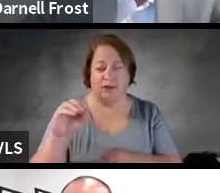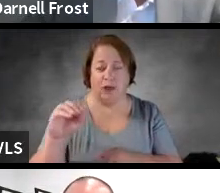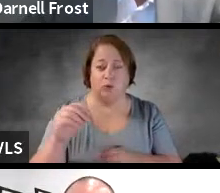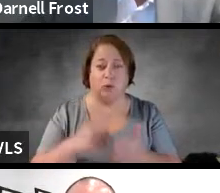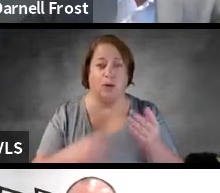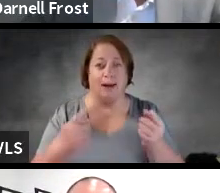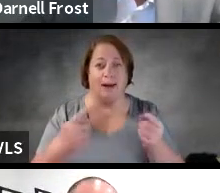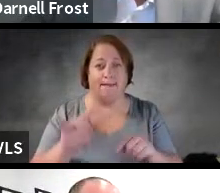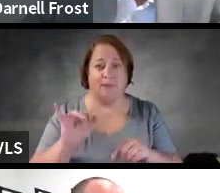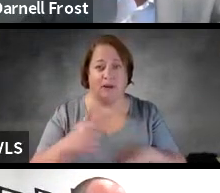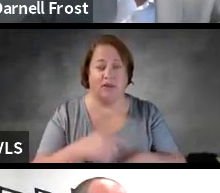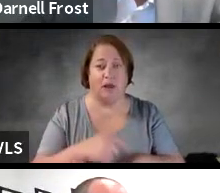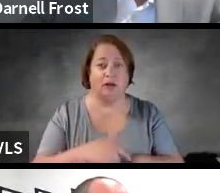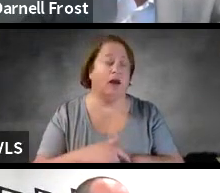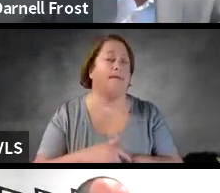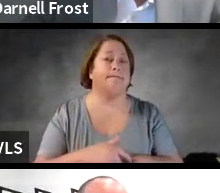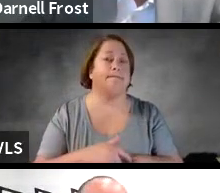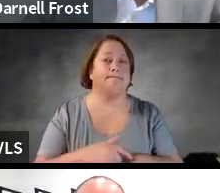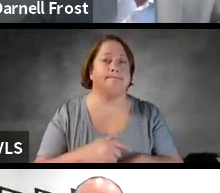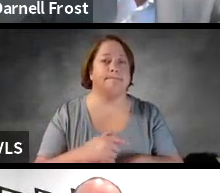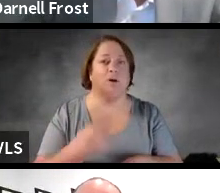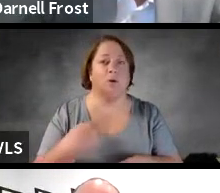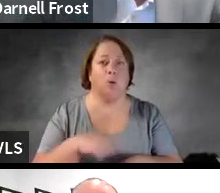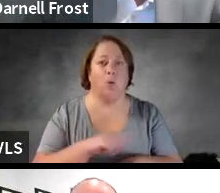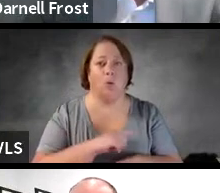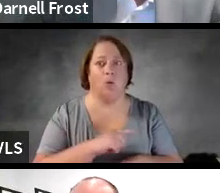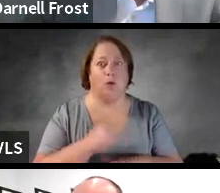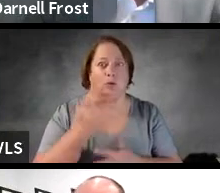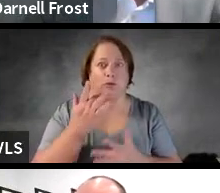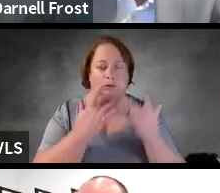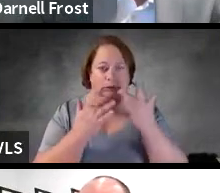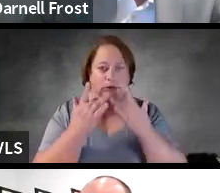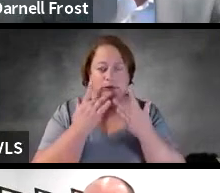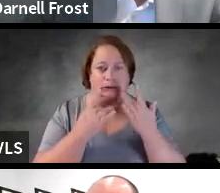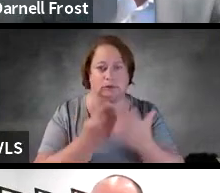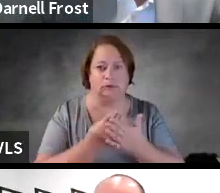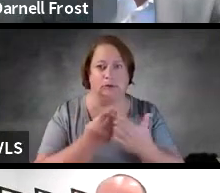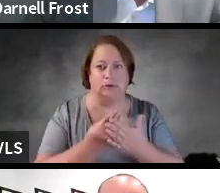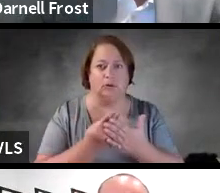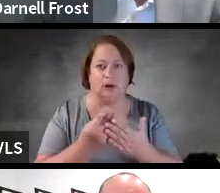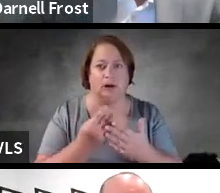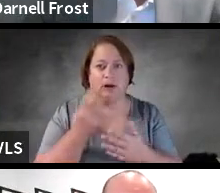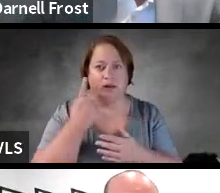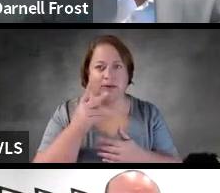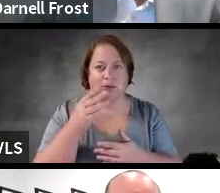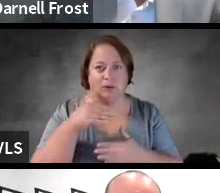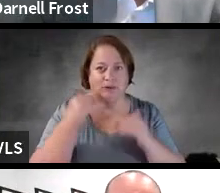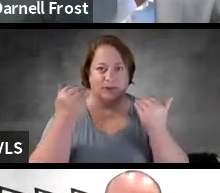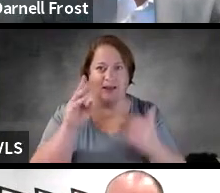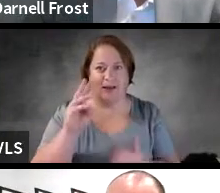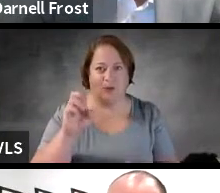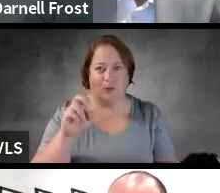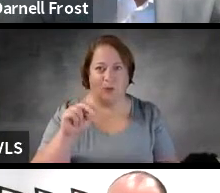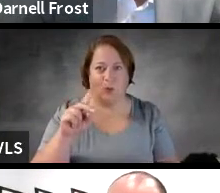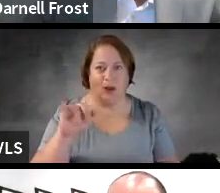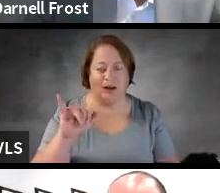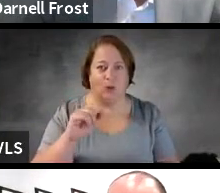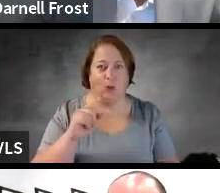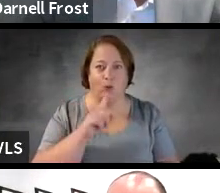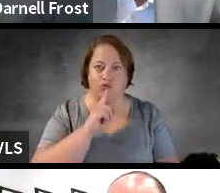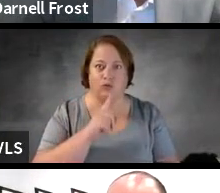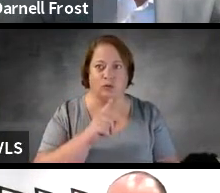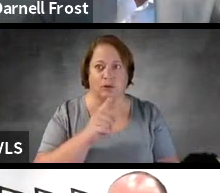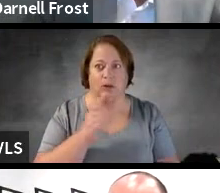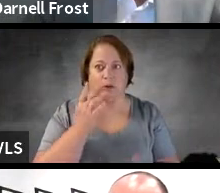that time, we were in dire financial straits. I see you smiling, Wendy. We were in dire financial